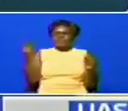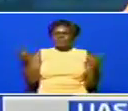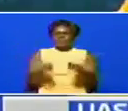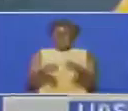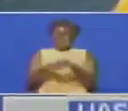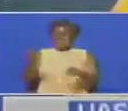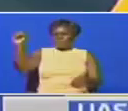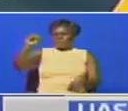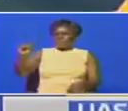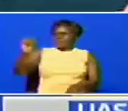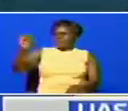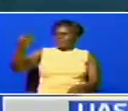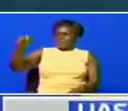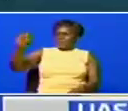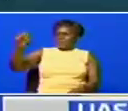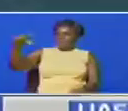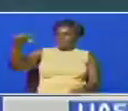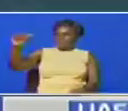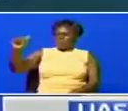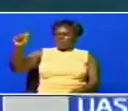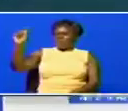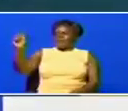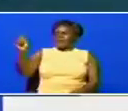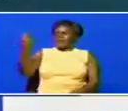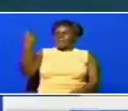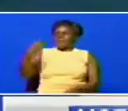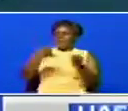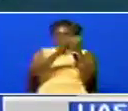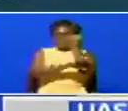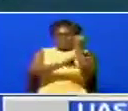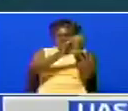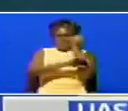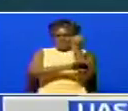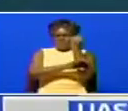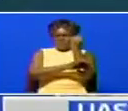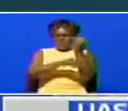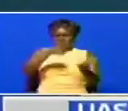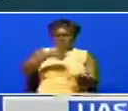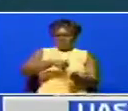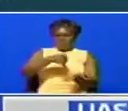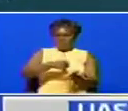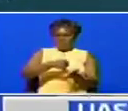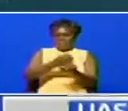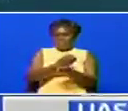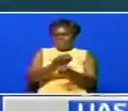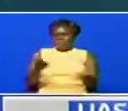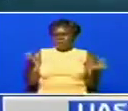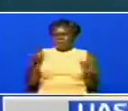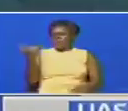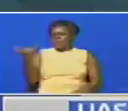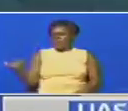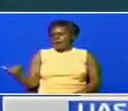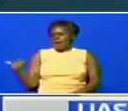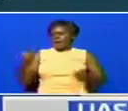Senegal, Kenya is a country made of a large number of young people.